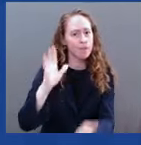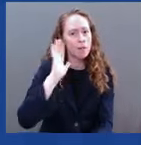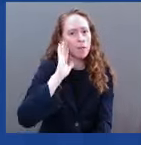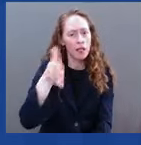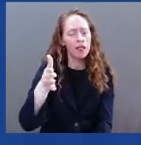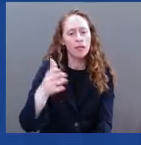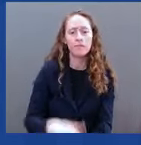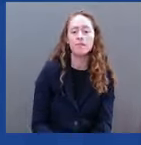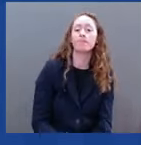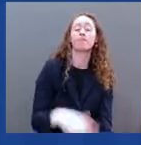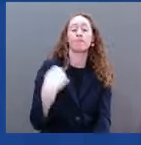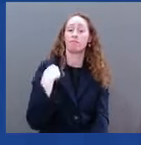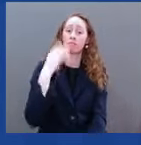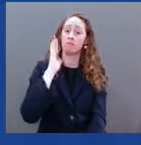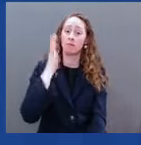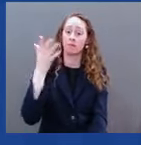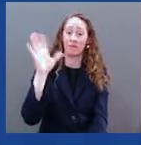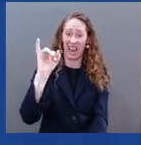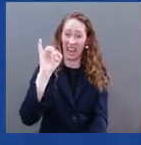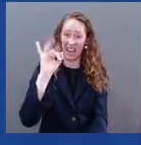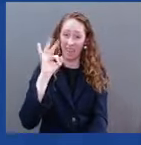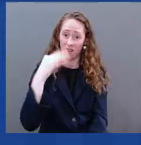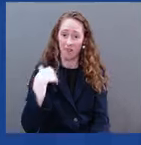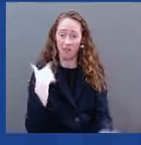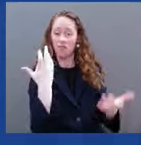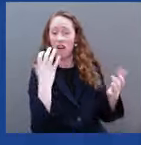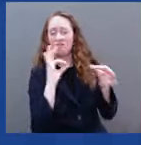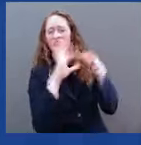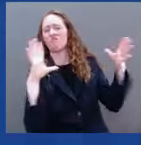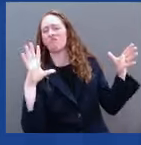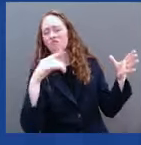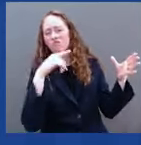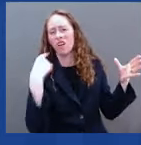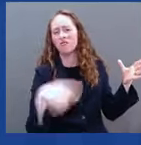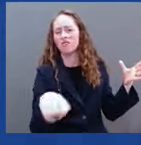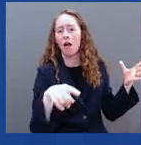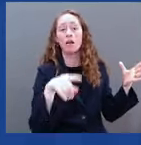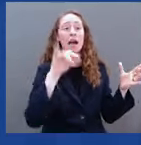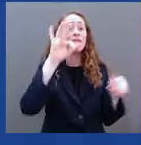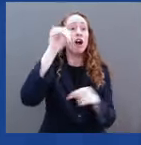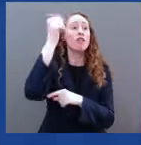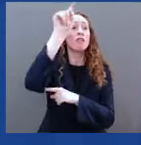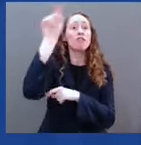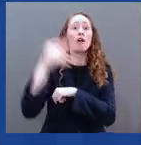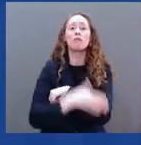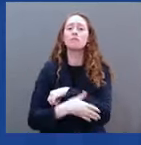agree, then we should, in my view, ask to have both